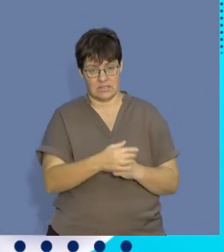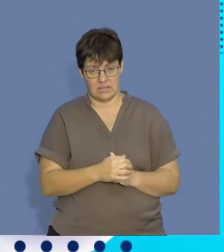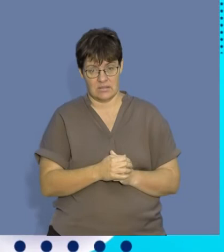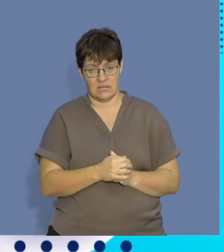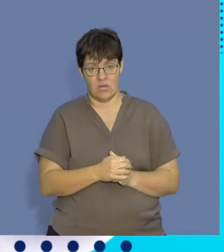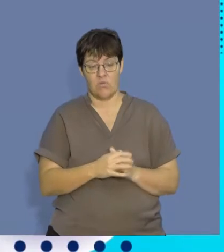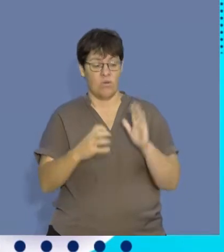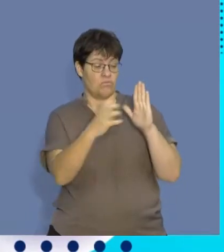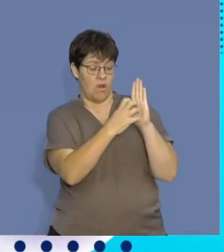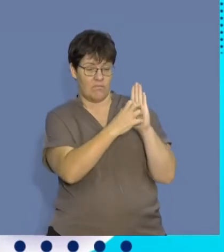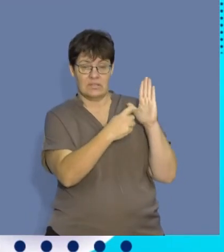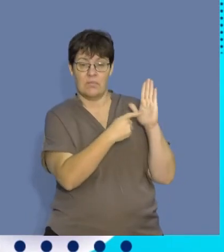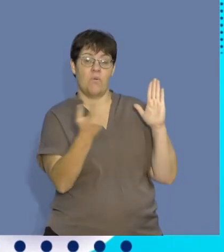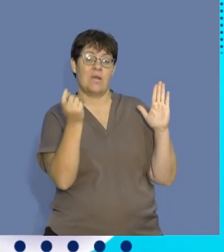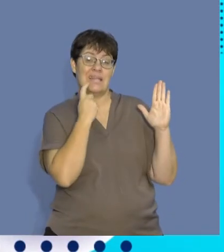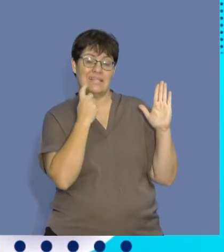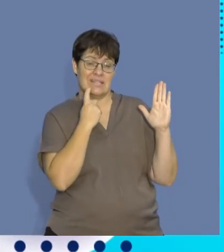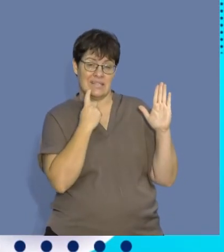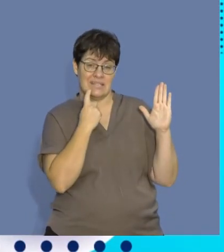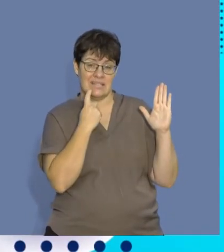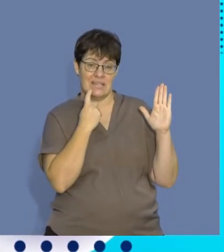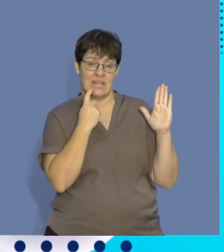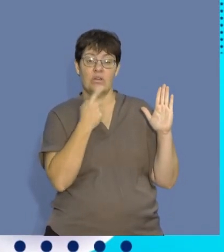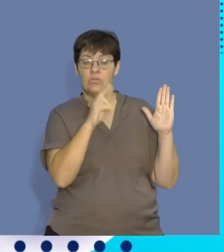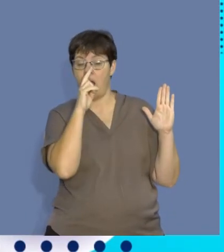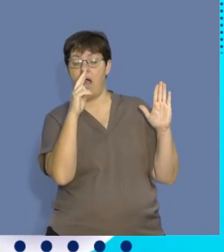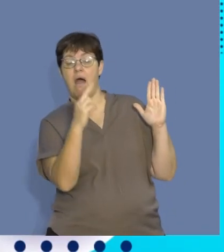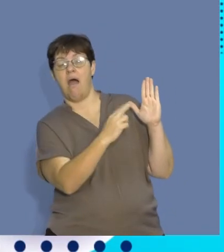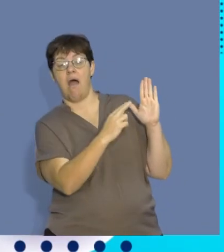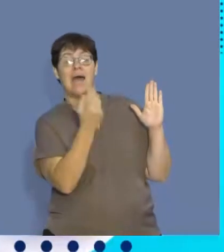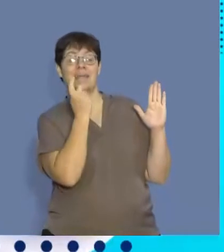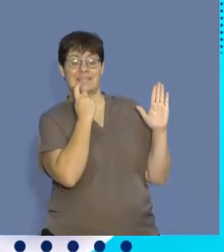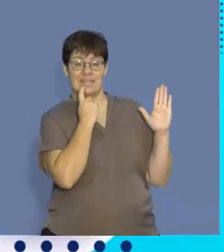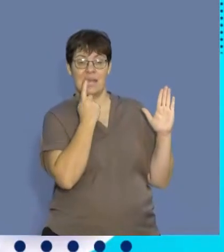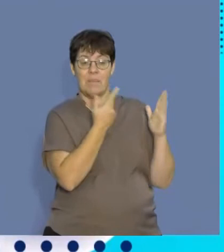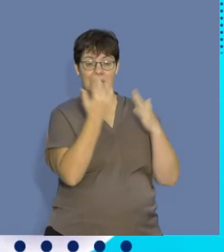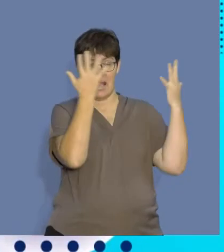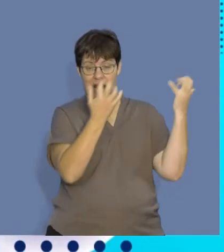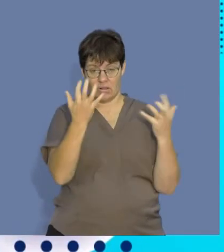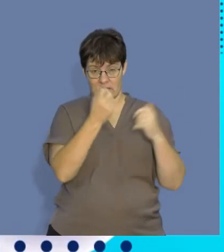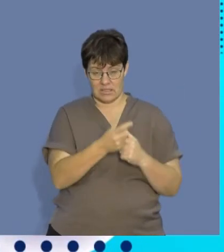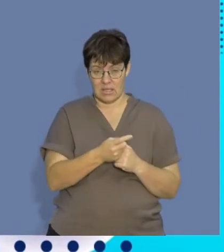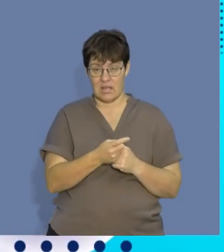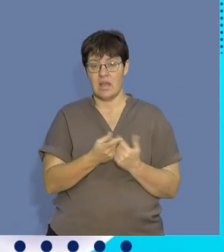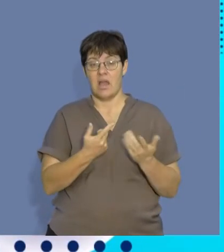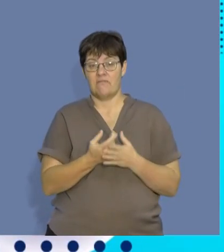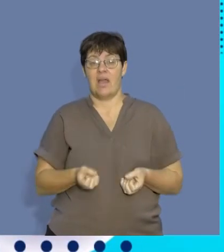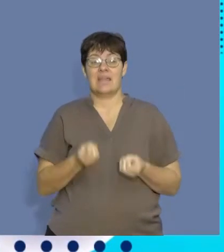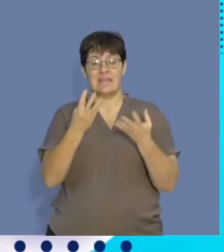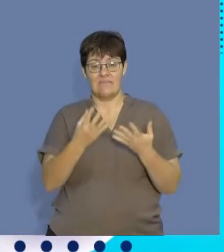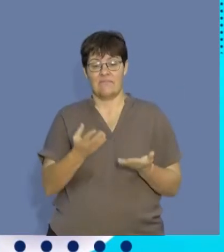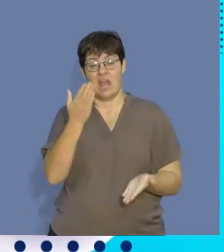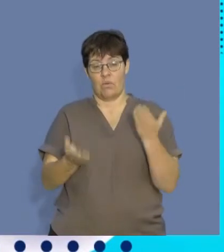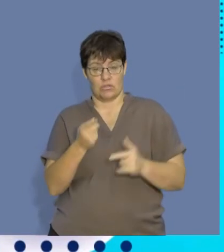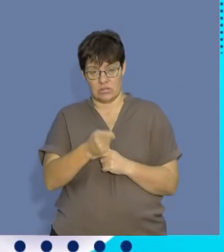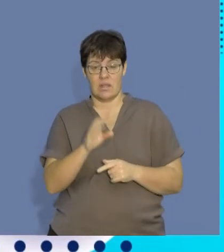start calculating. On a graph, it's easier, excuse me, it's easier for you to see them, but in terms of calculating,